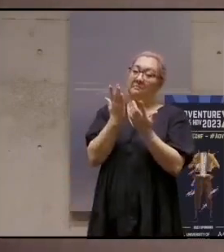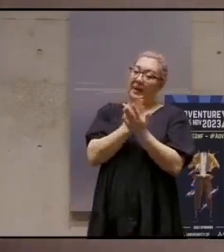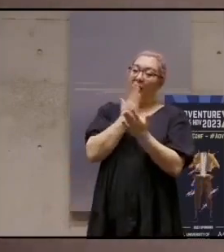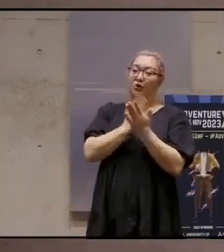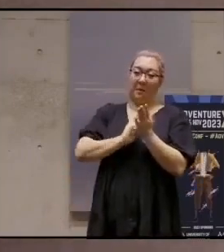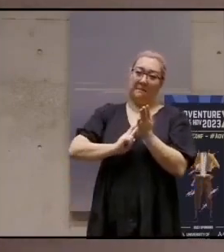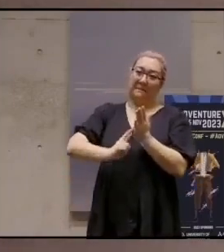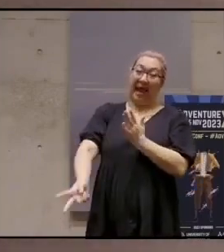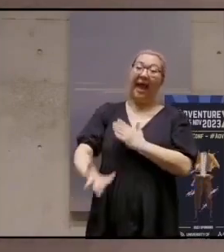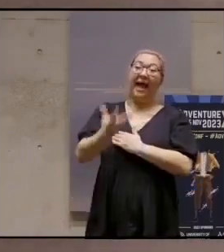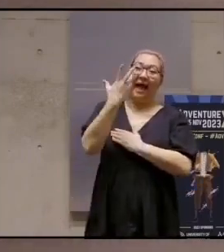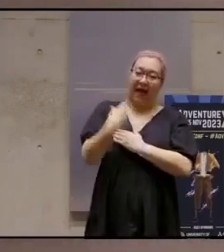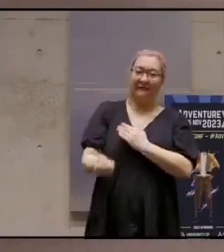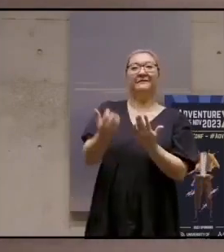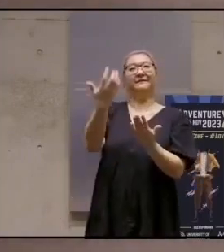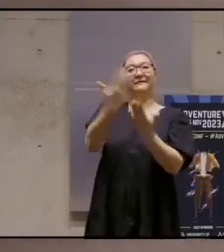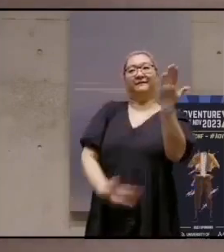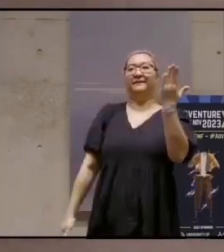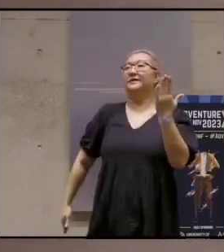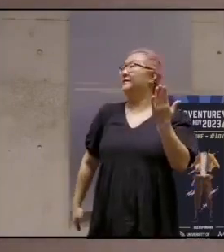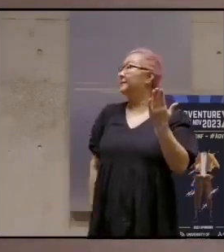Read your own script out loud